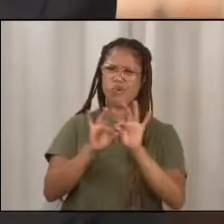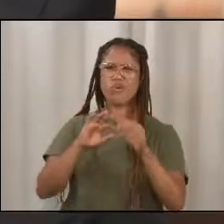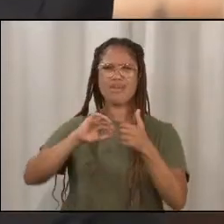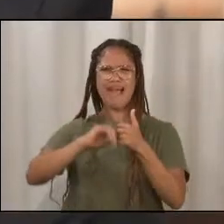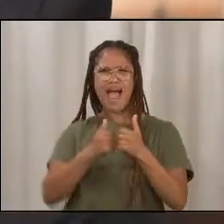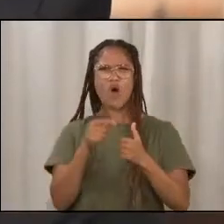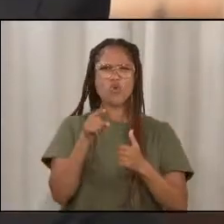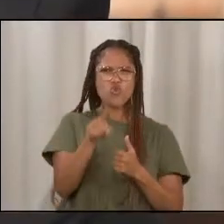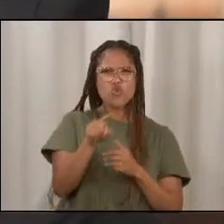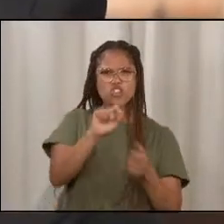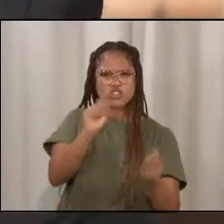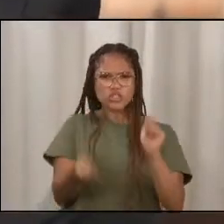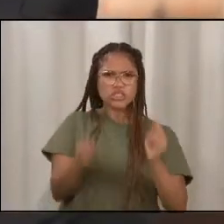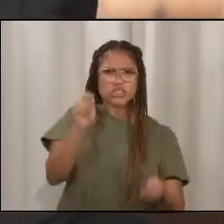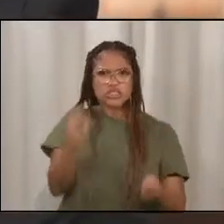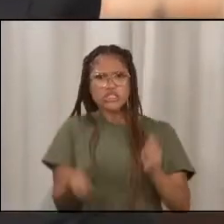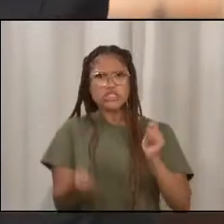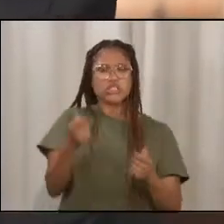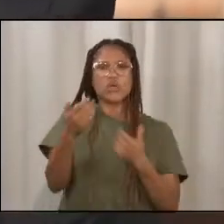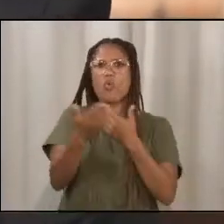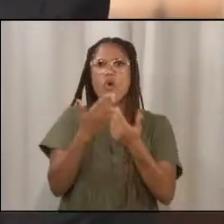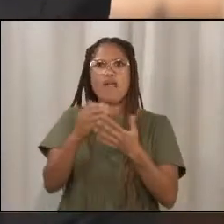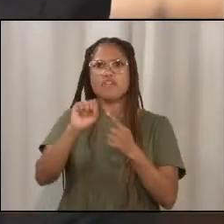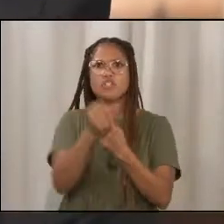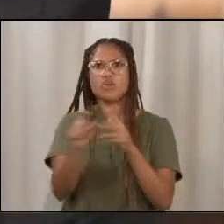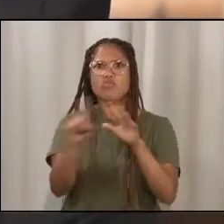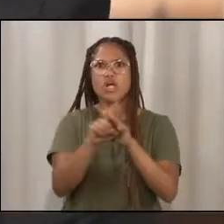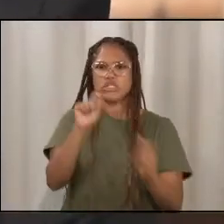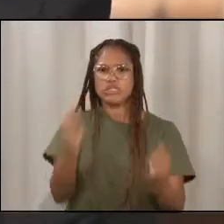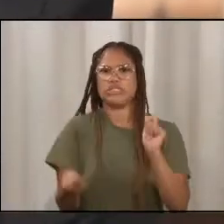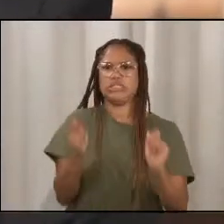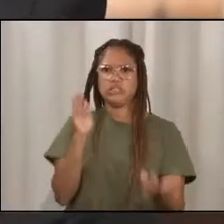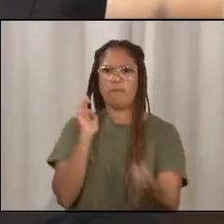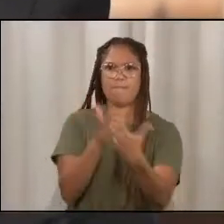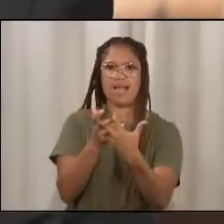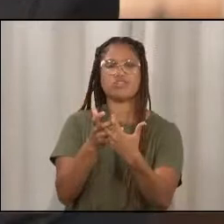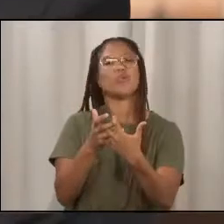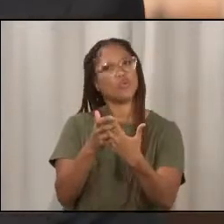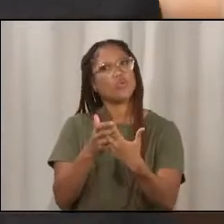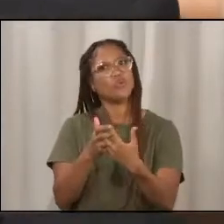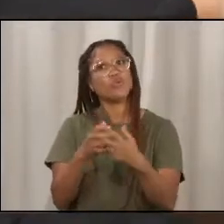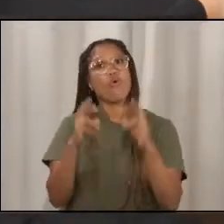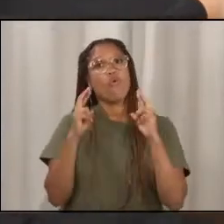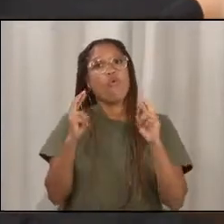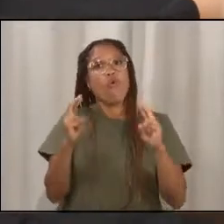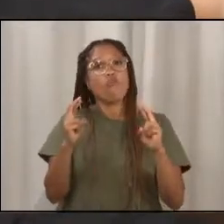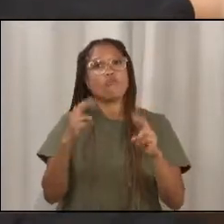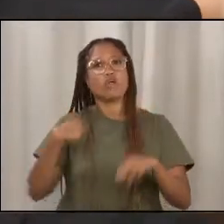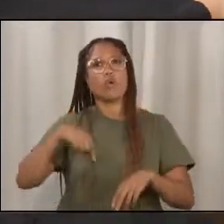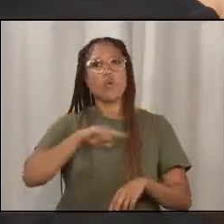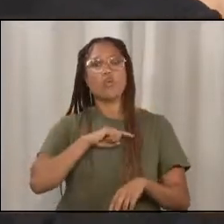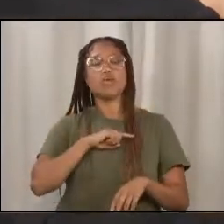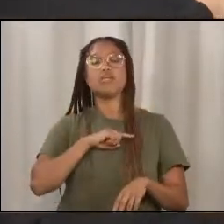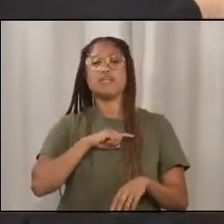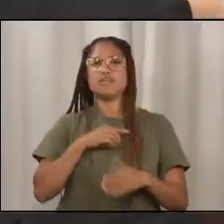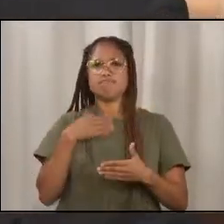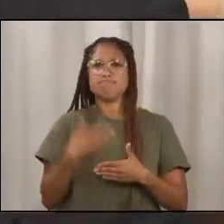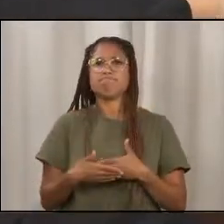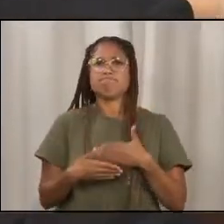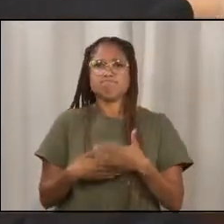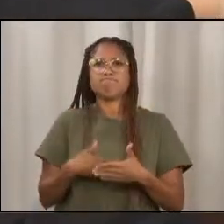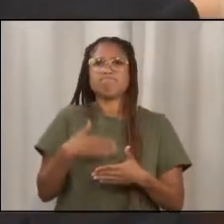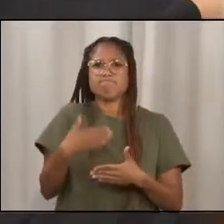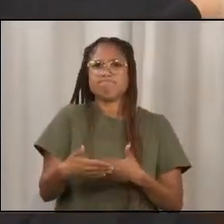moment. And as we move forward and, ultimately transition to the next step of